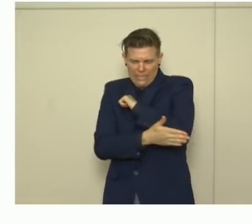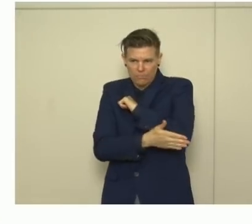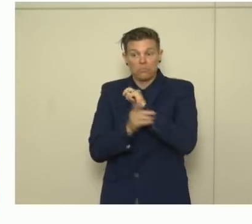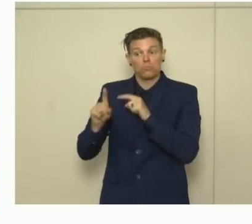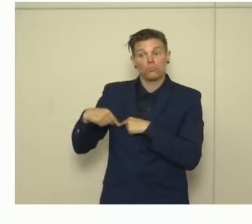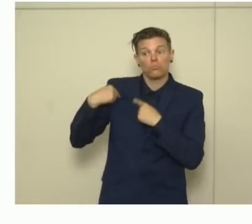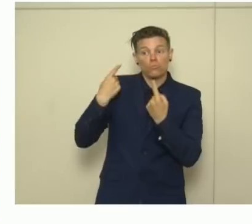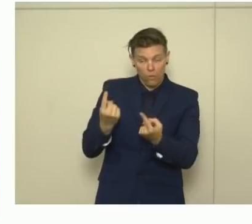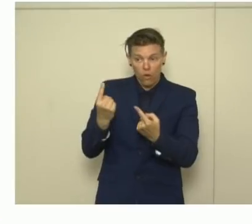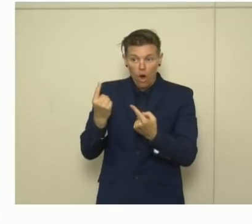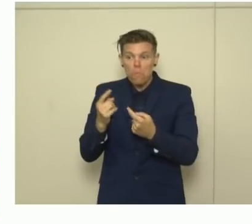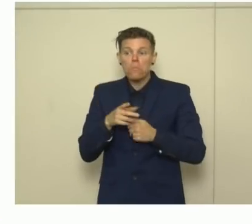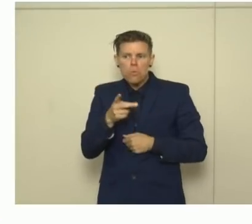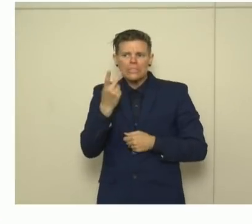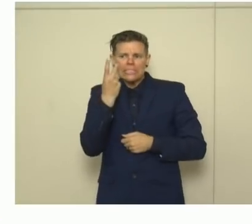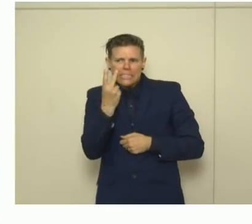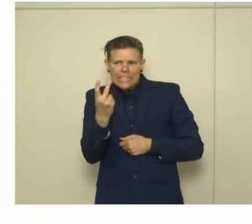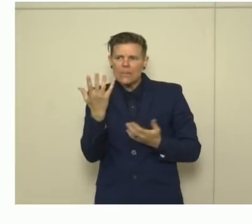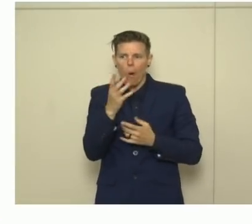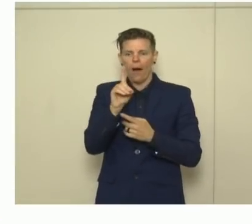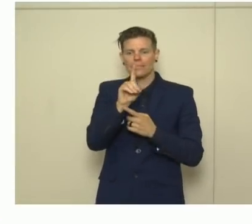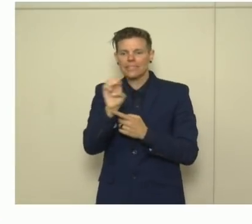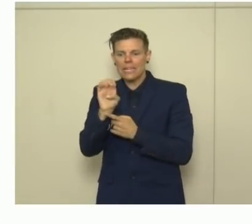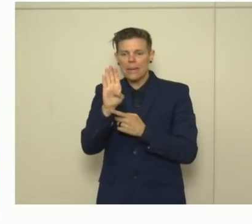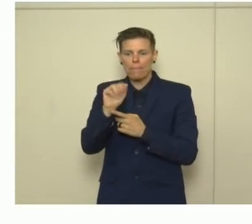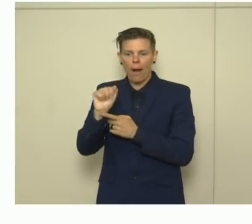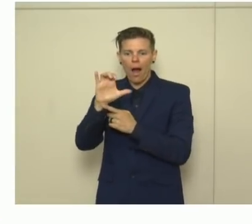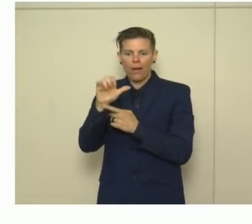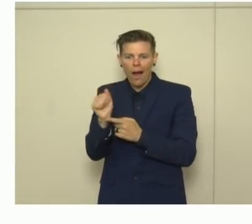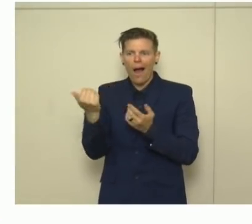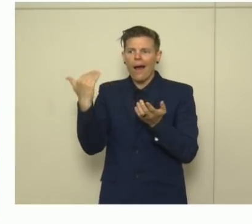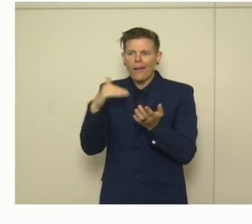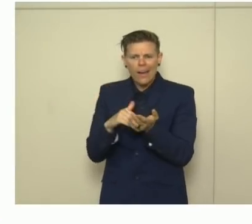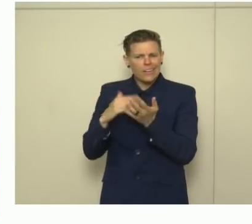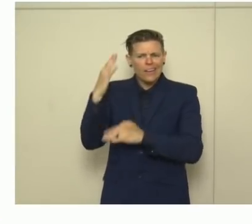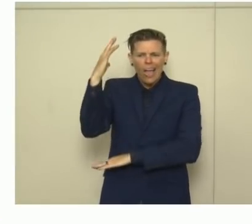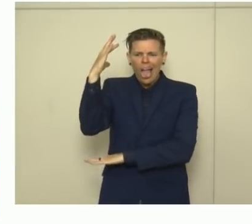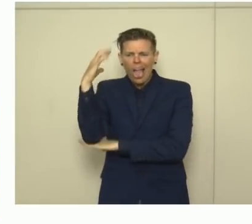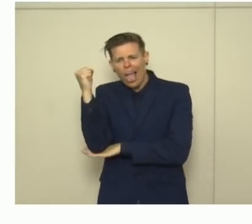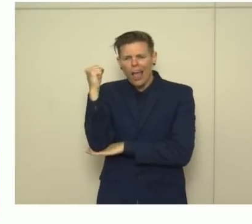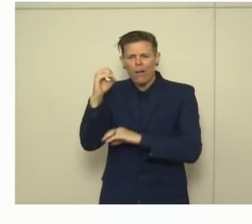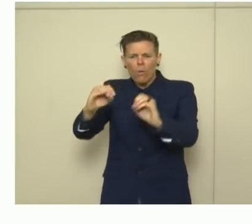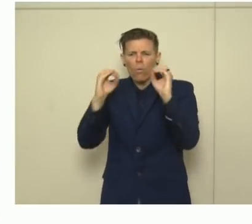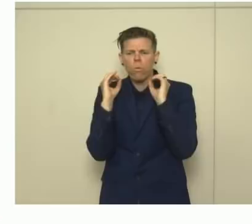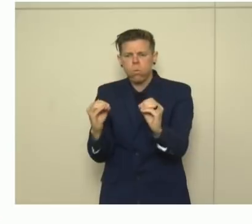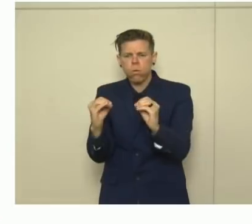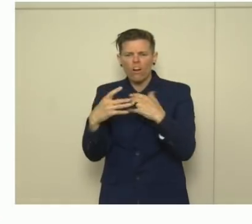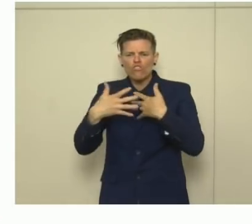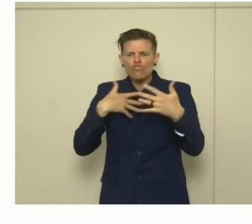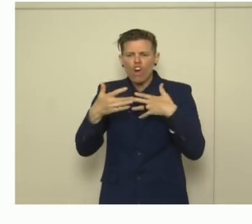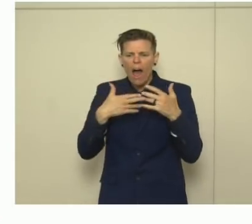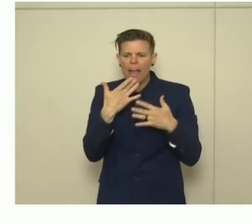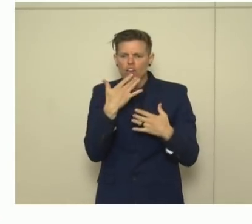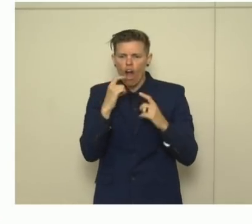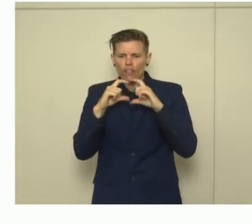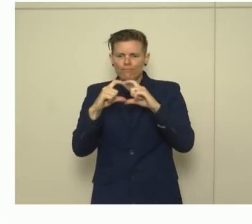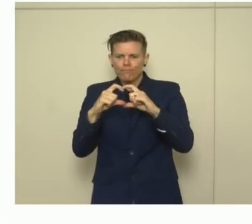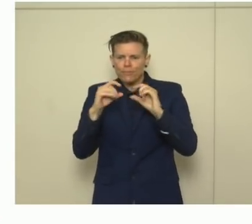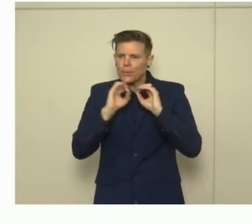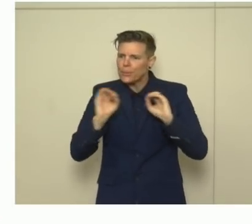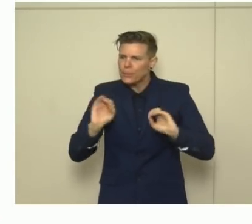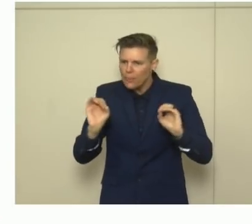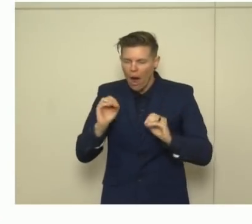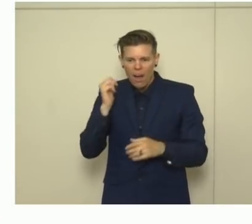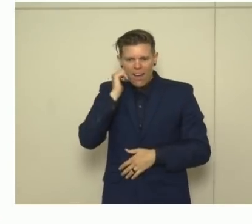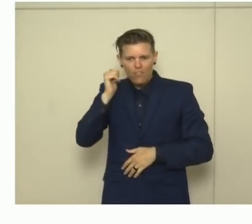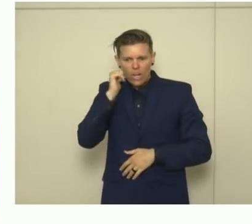see Tobacco County still holding out with no discovered cases yet. I get up every morning and smile and